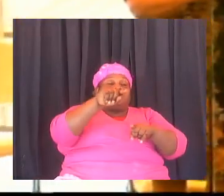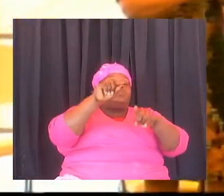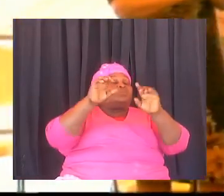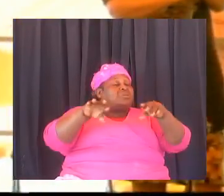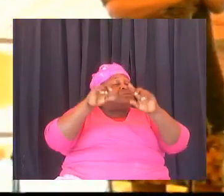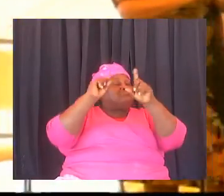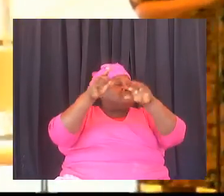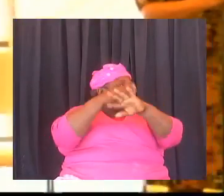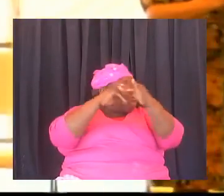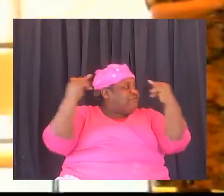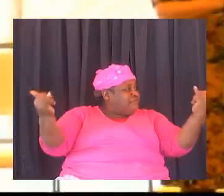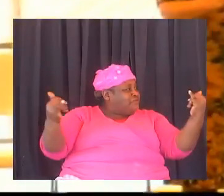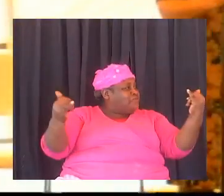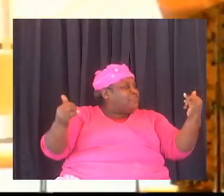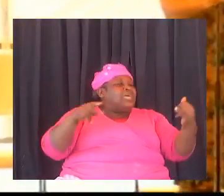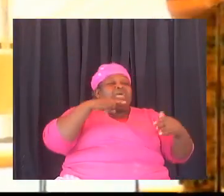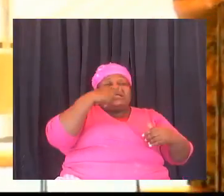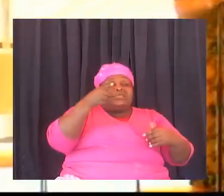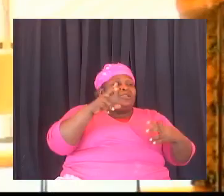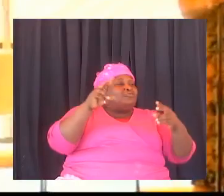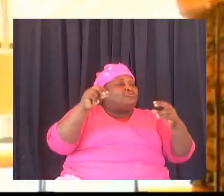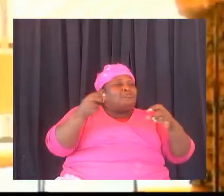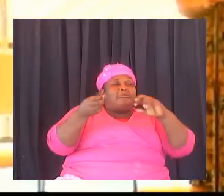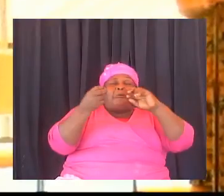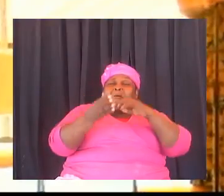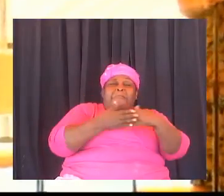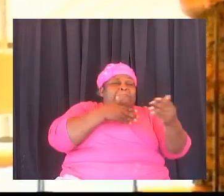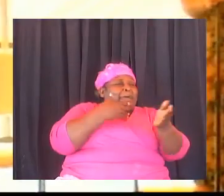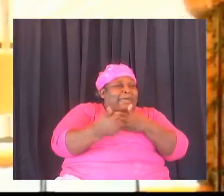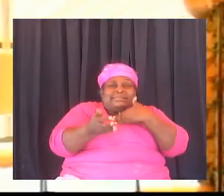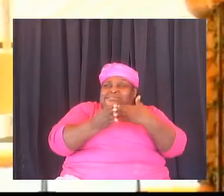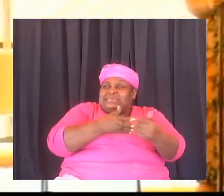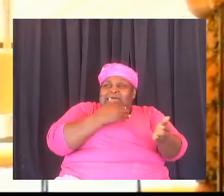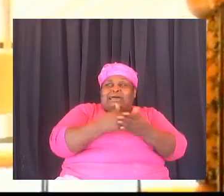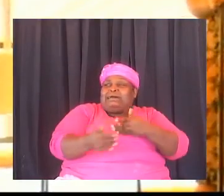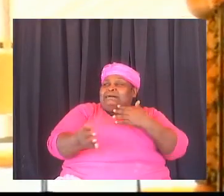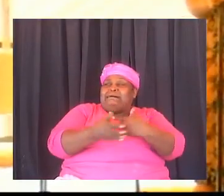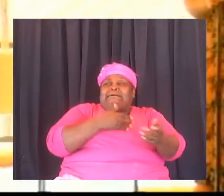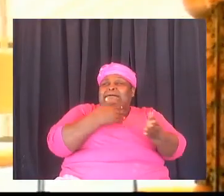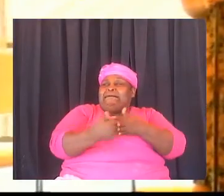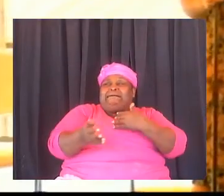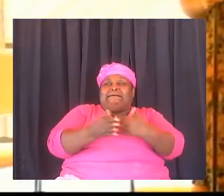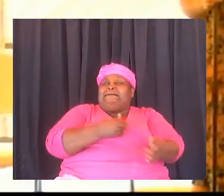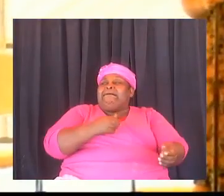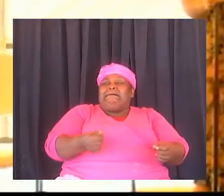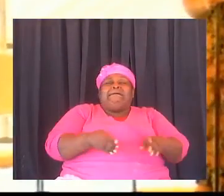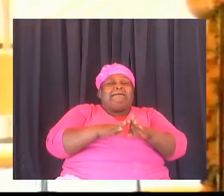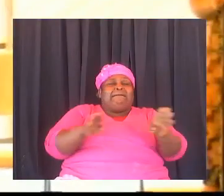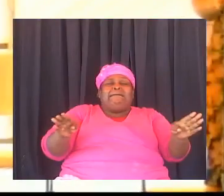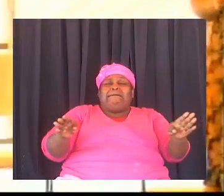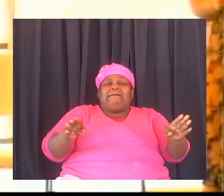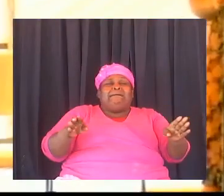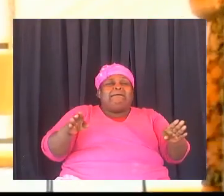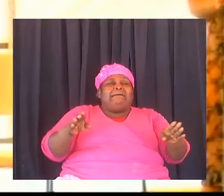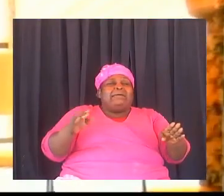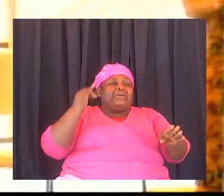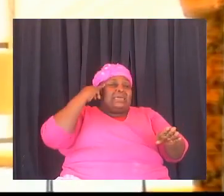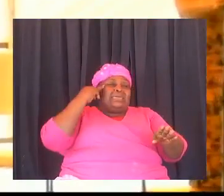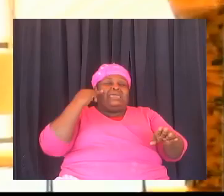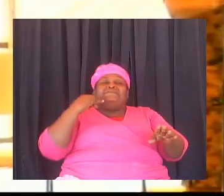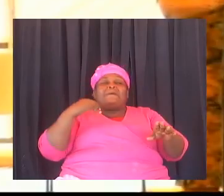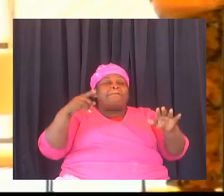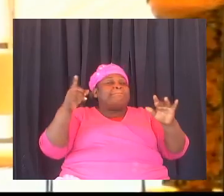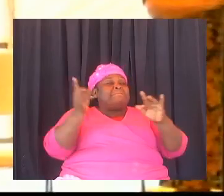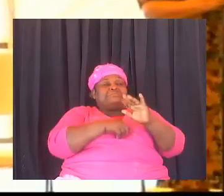I am telling you, it doesn't, the door is open for everybody, and if we miss it, it's our fault. And